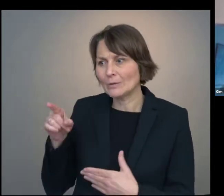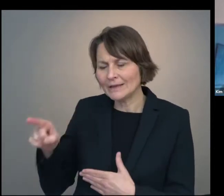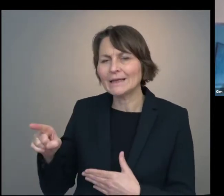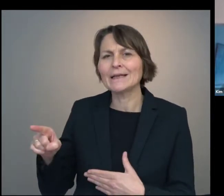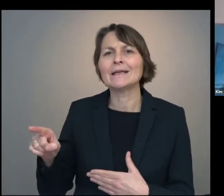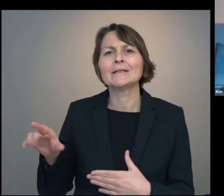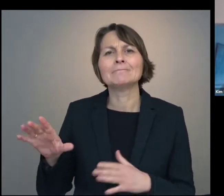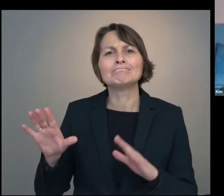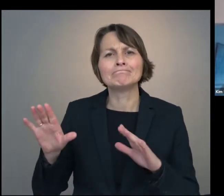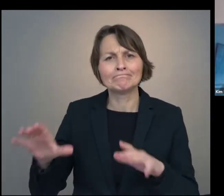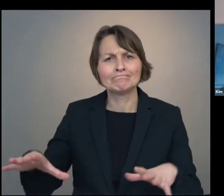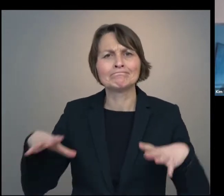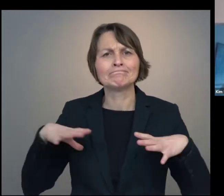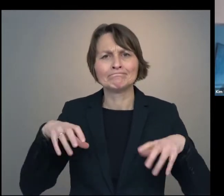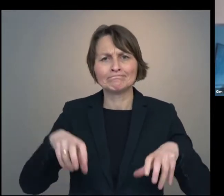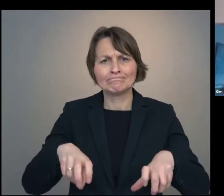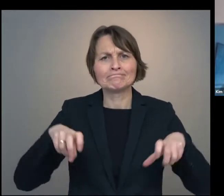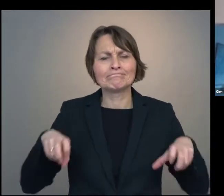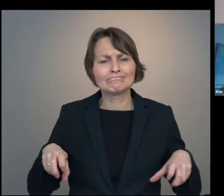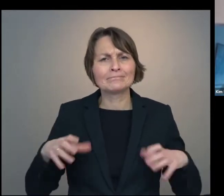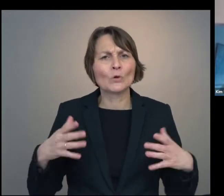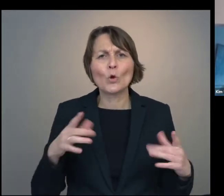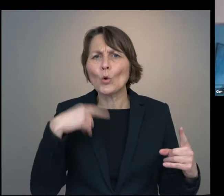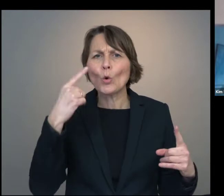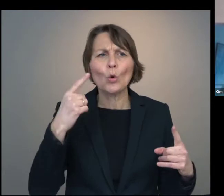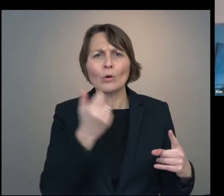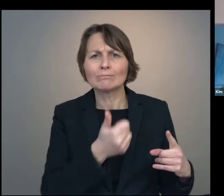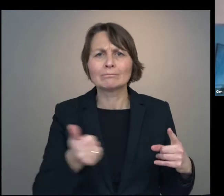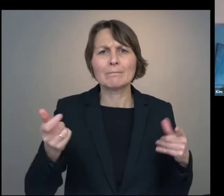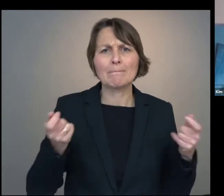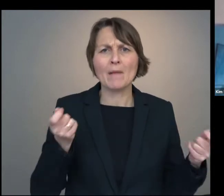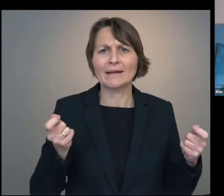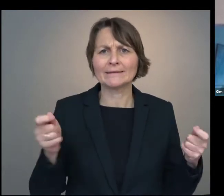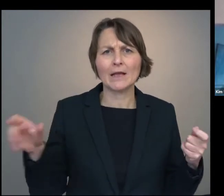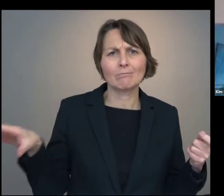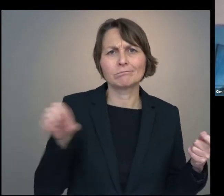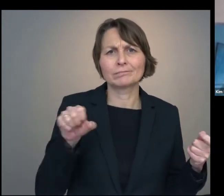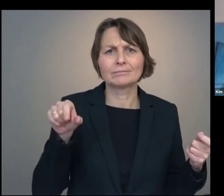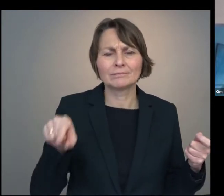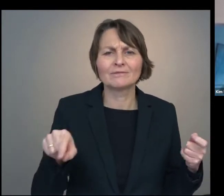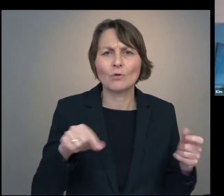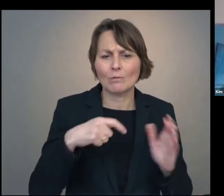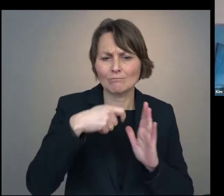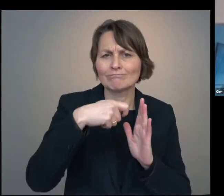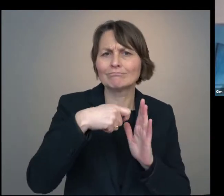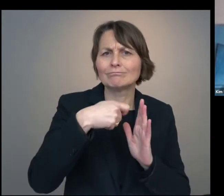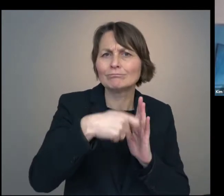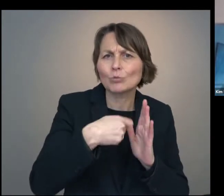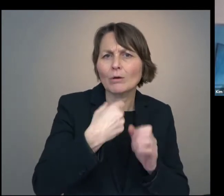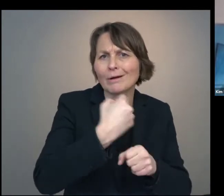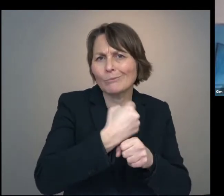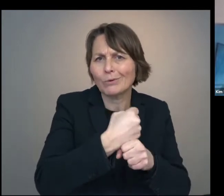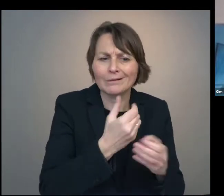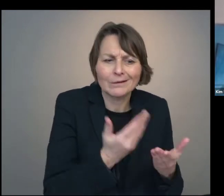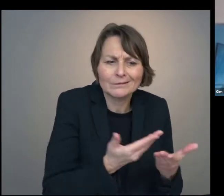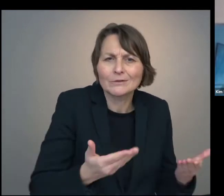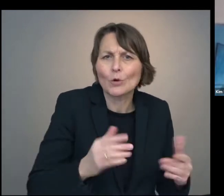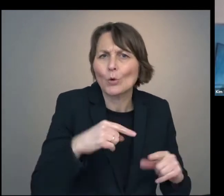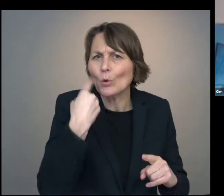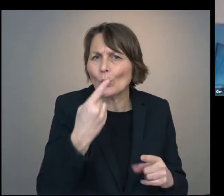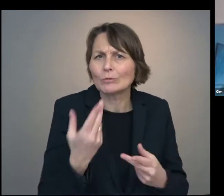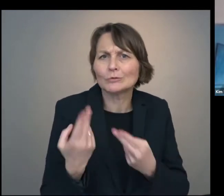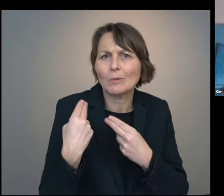in on hiatus, who's managing the vision? Who's setting the direction for the products?